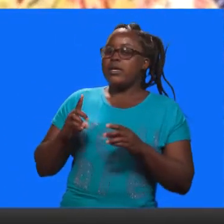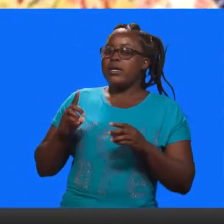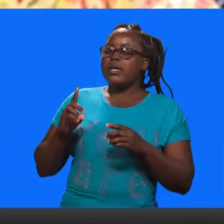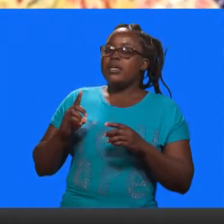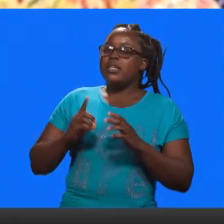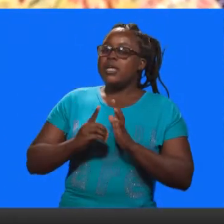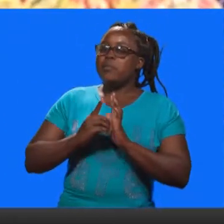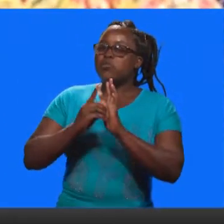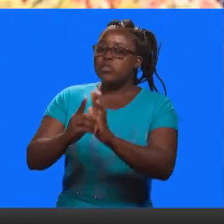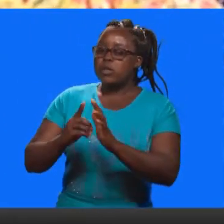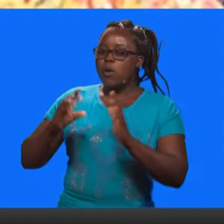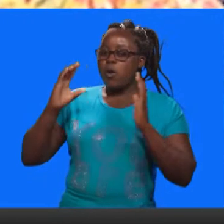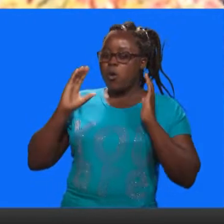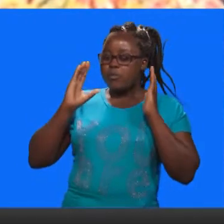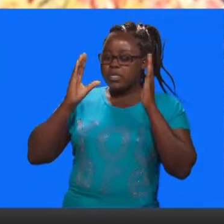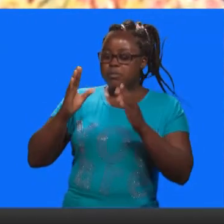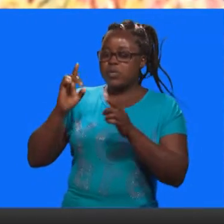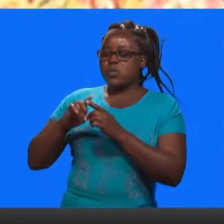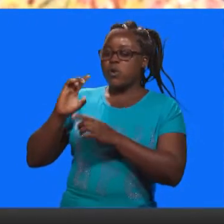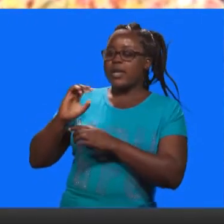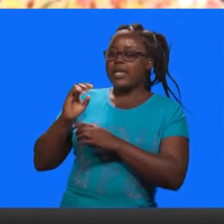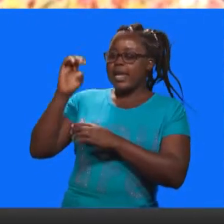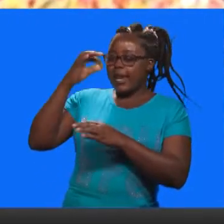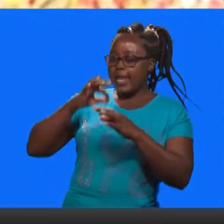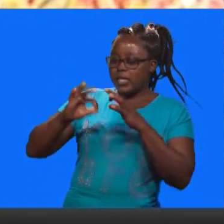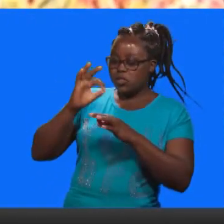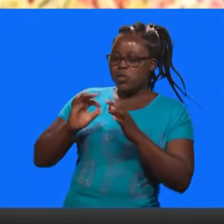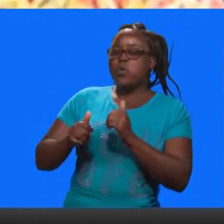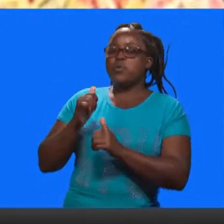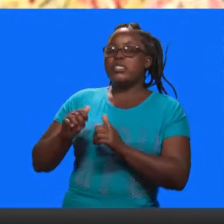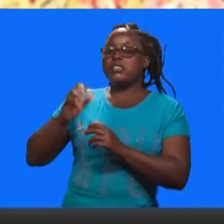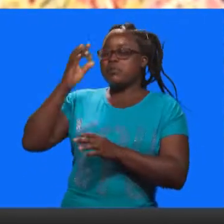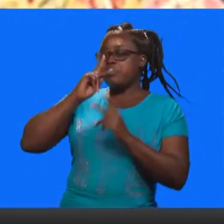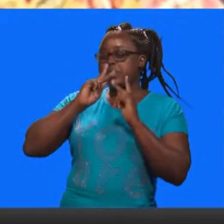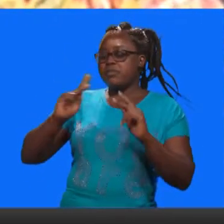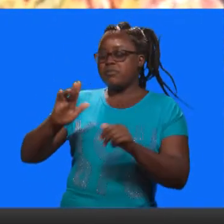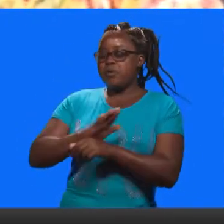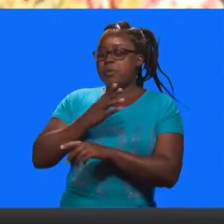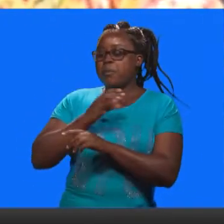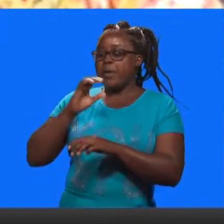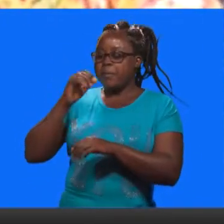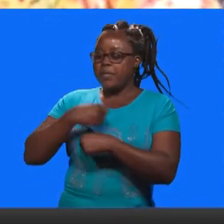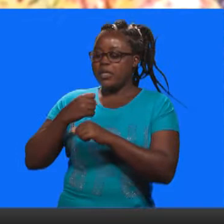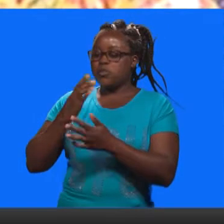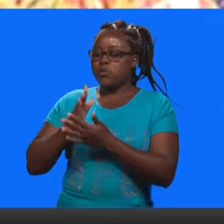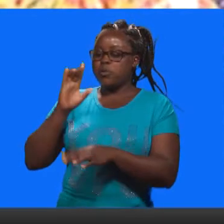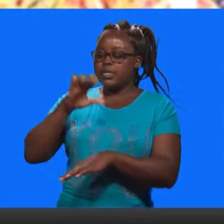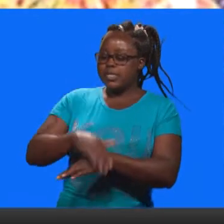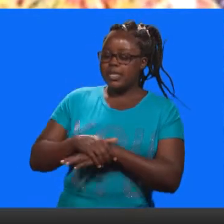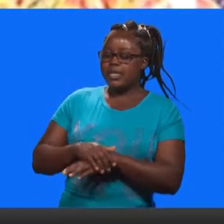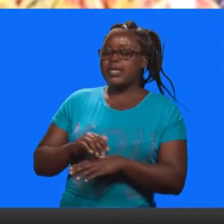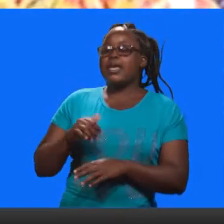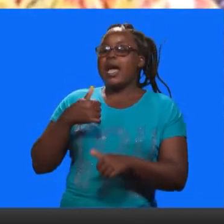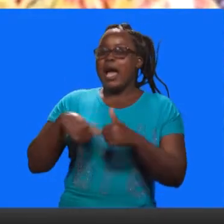commitment to an election that is peaceful by making sure that we take the necessary steps to ensure that all our